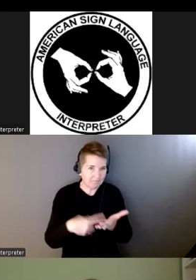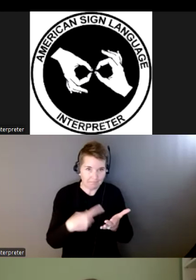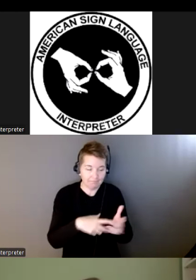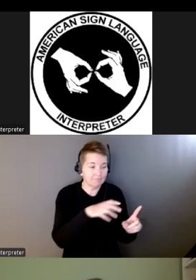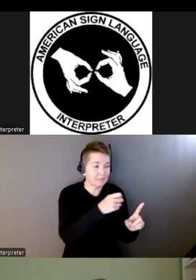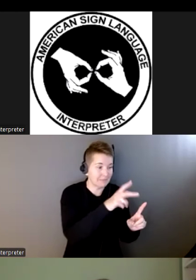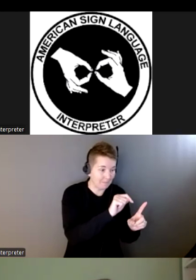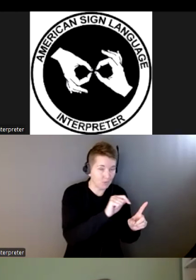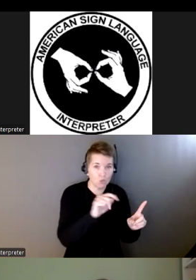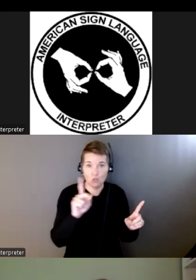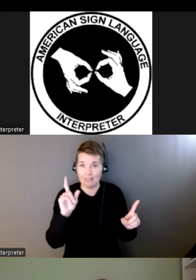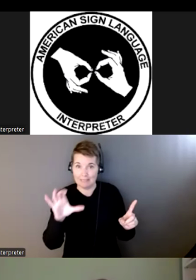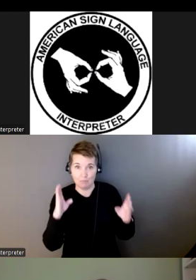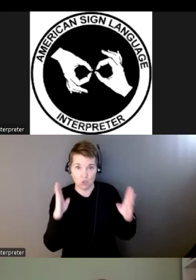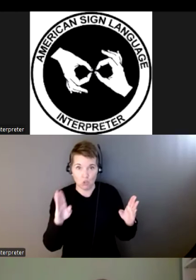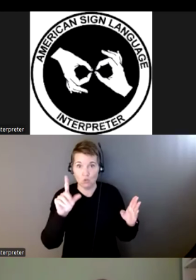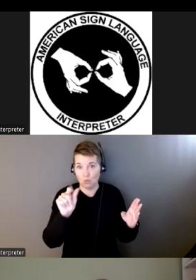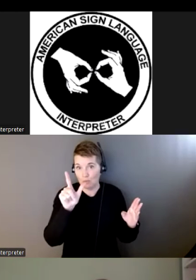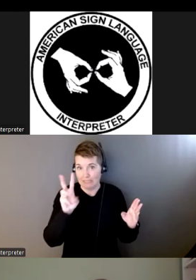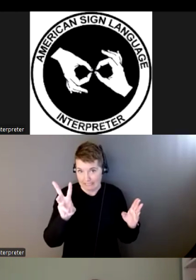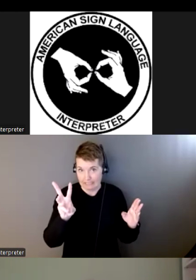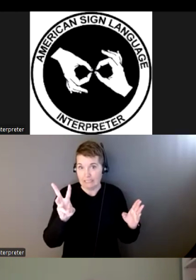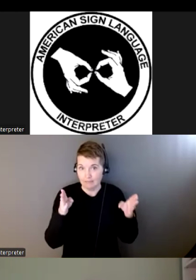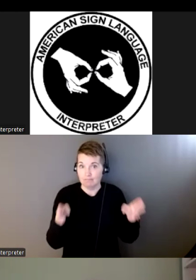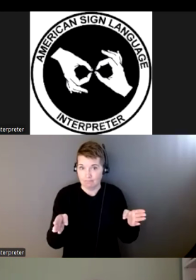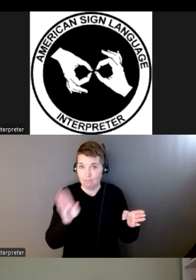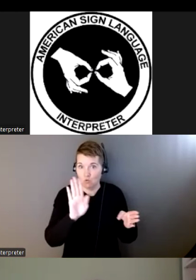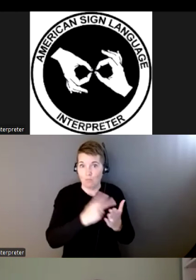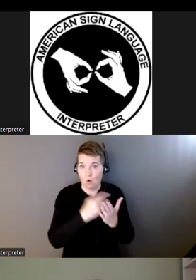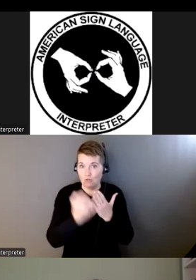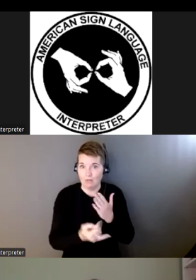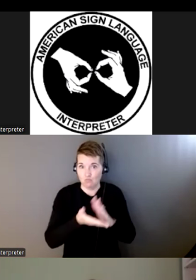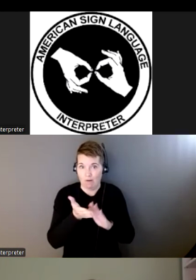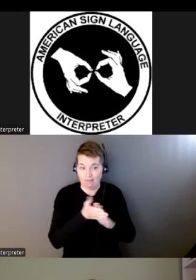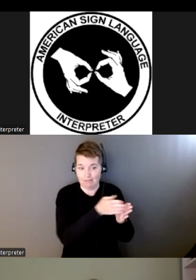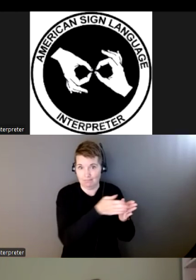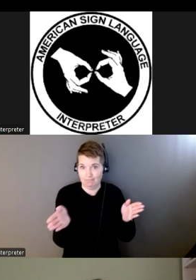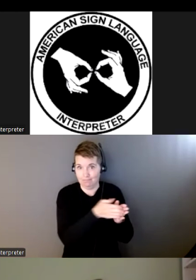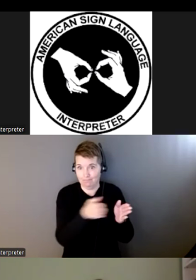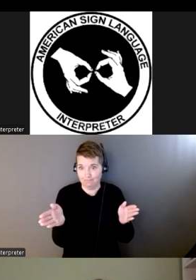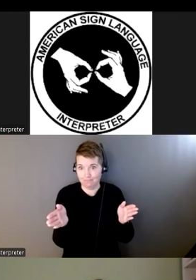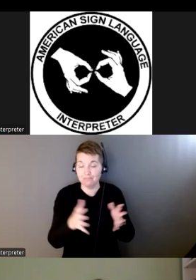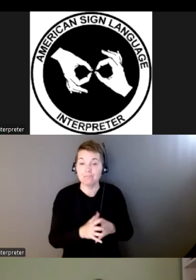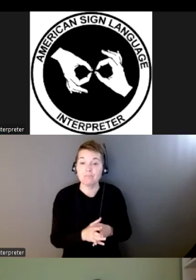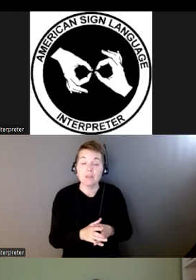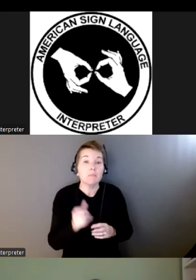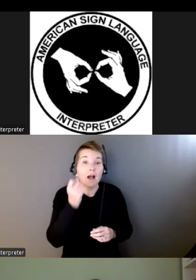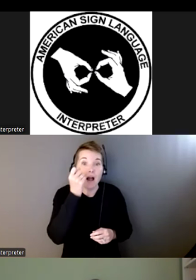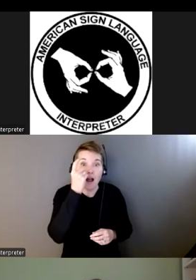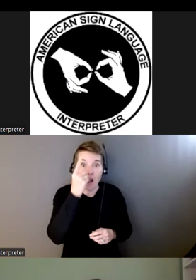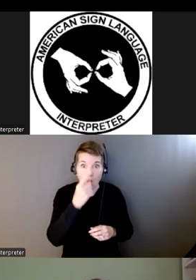for on-site projects. Important thing to keep in mind that specific duration and